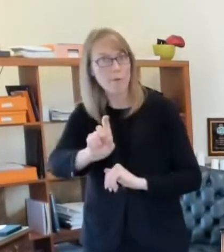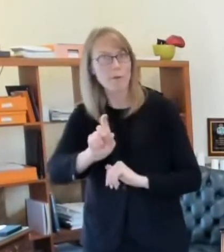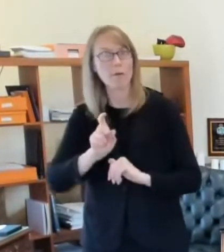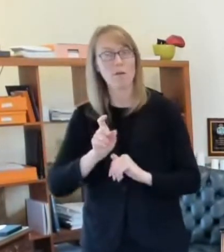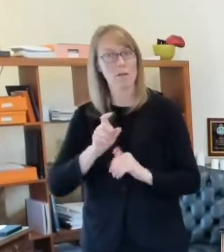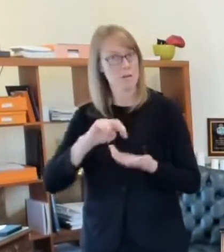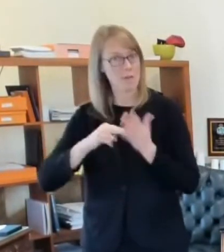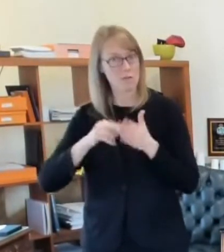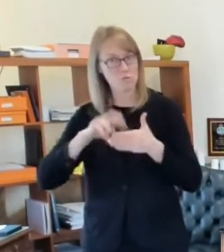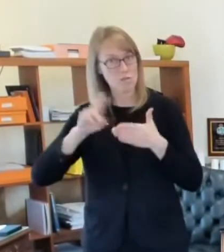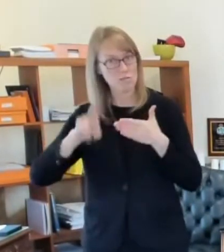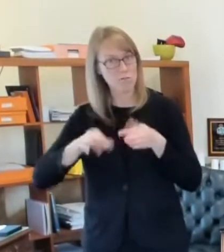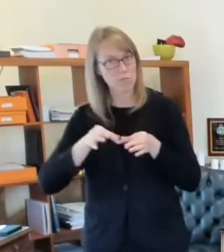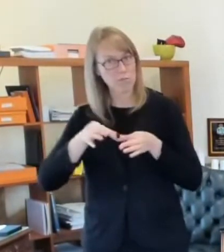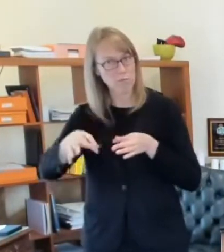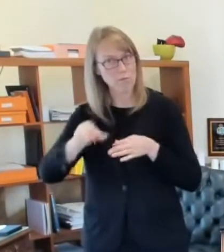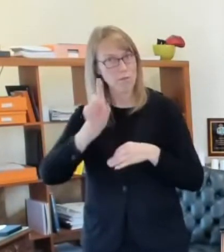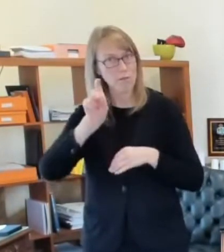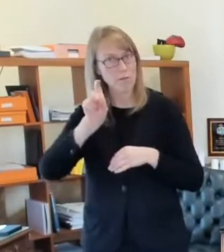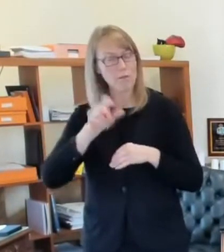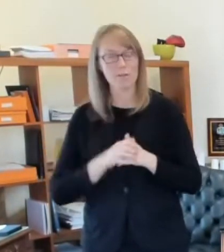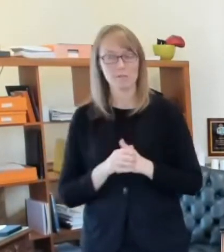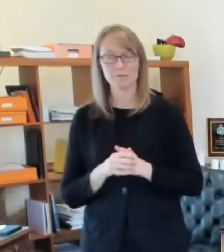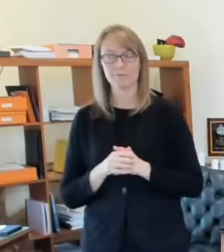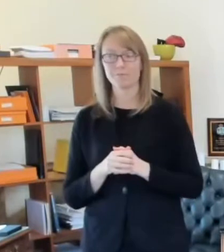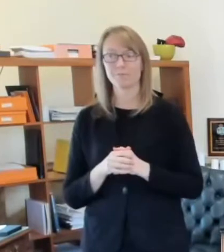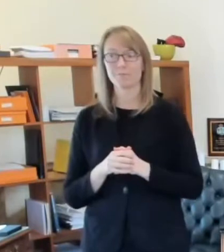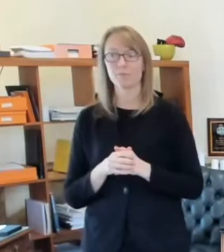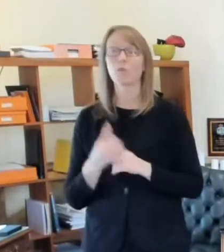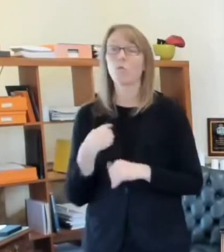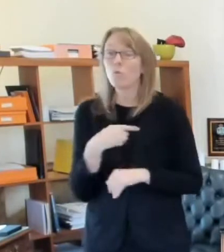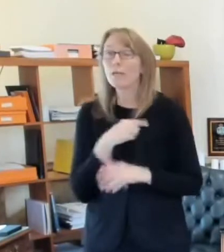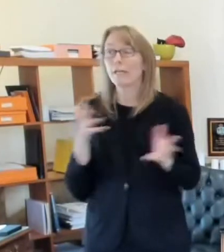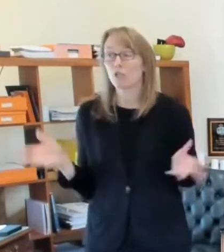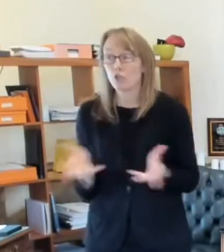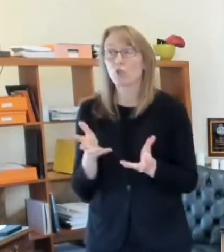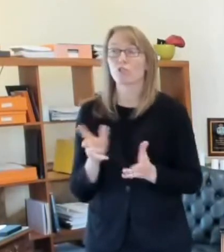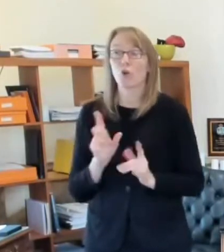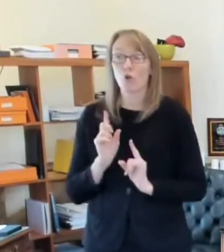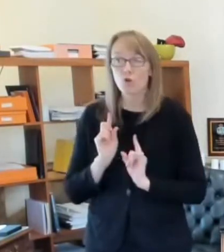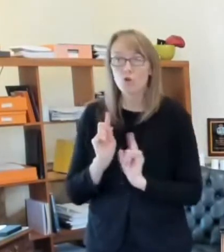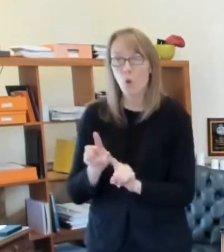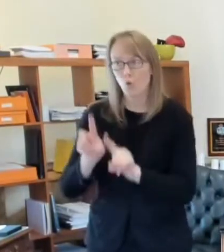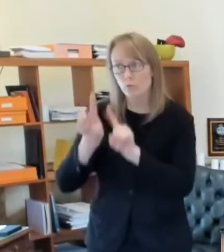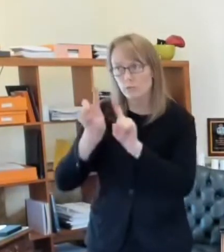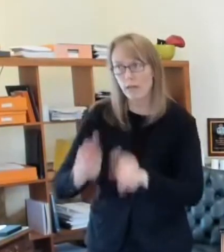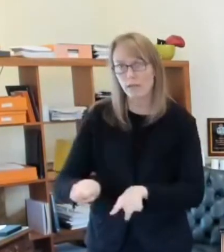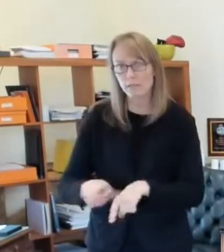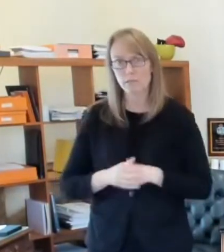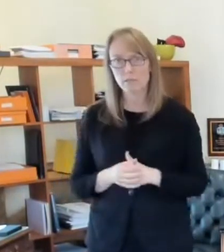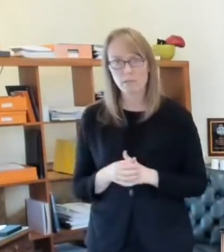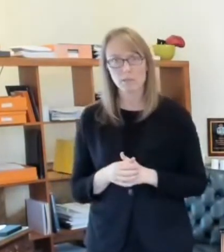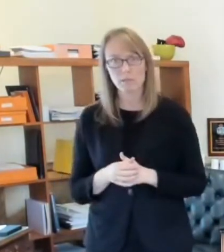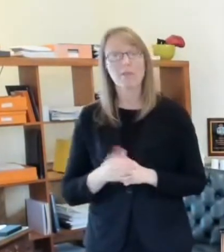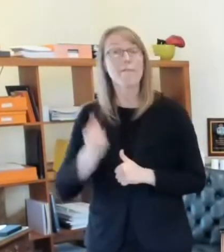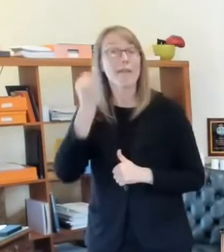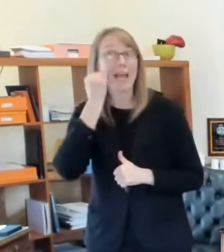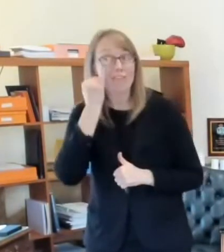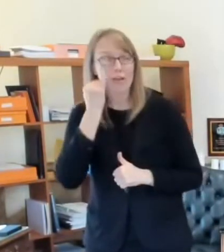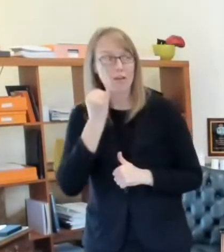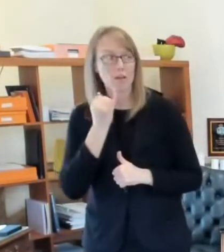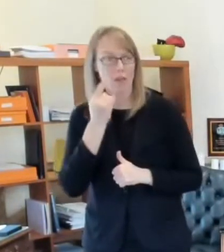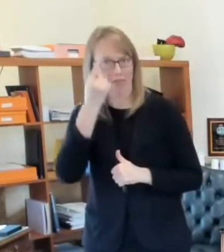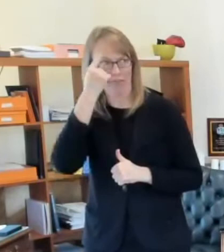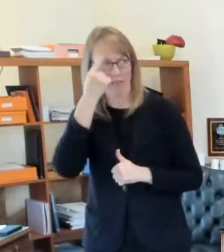people to be tested, especially if you think that you have been exposed, or if you've been engaging in